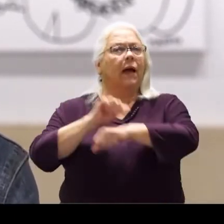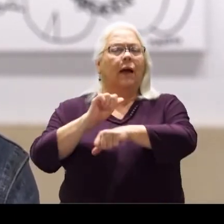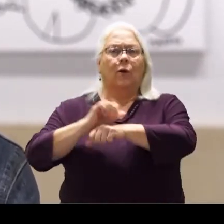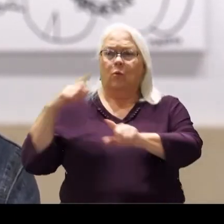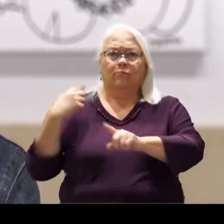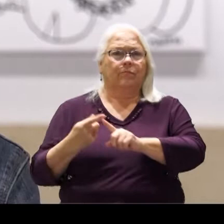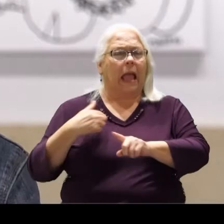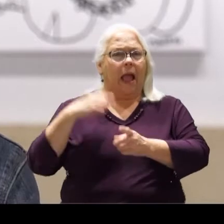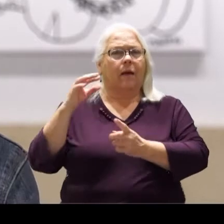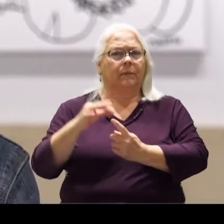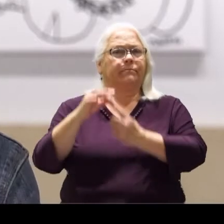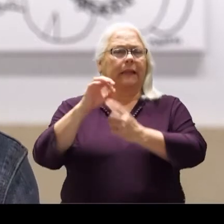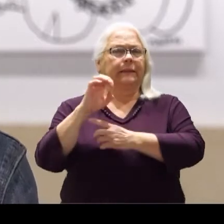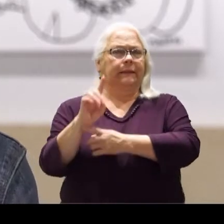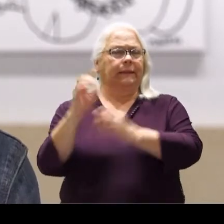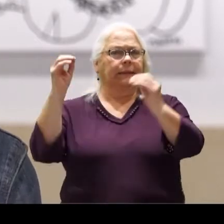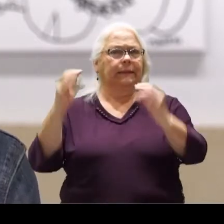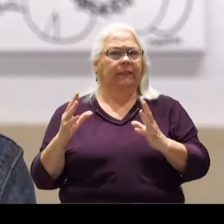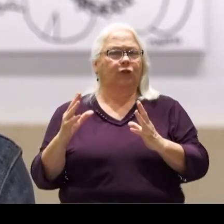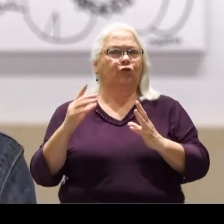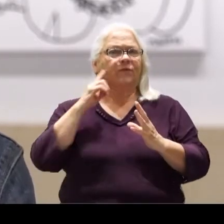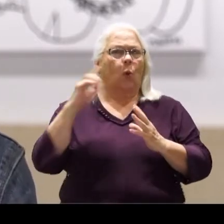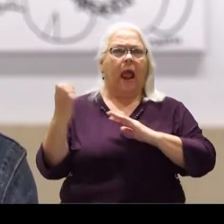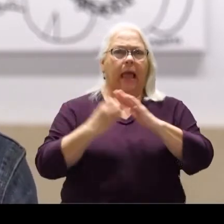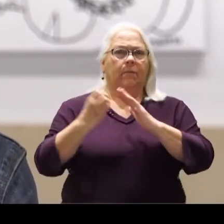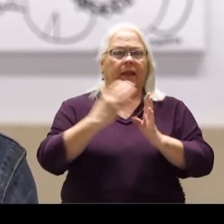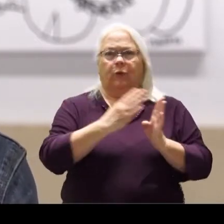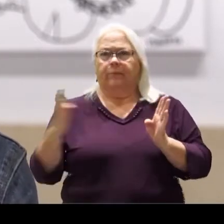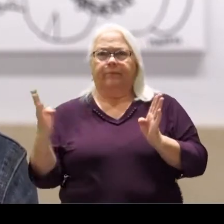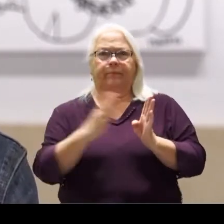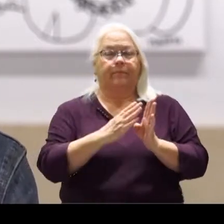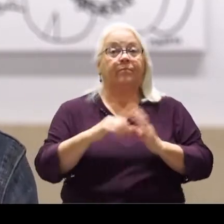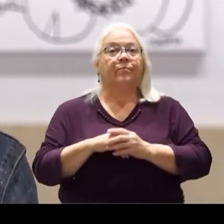education teacher in the elementary range, but I've also taught